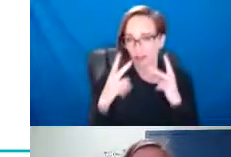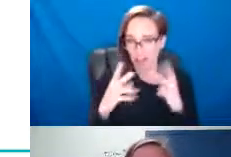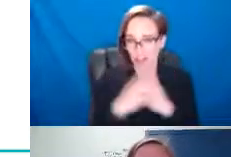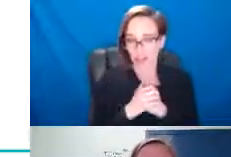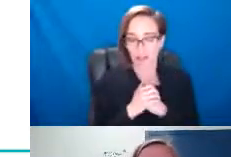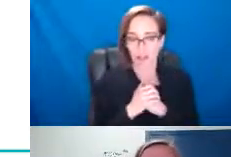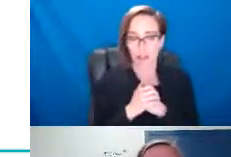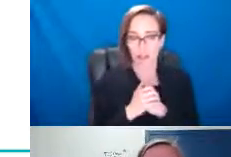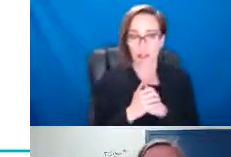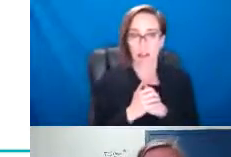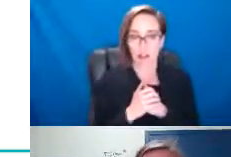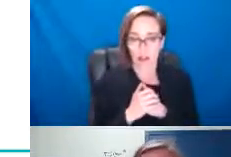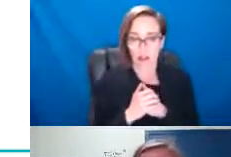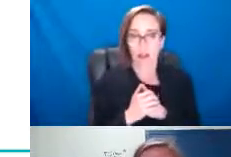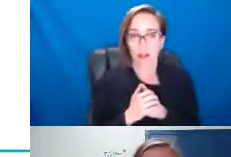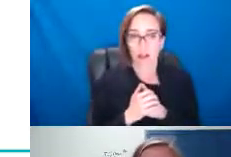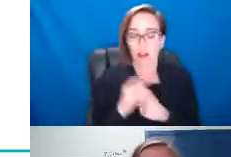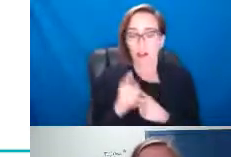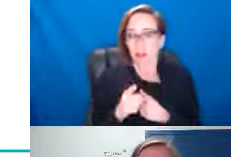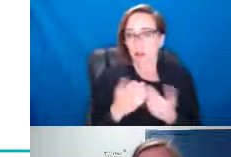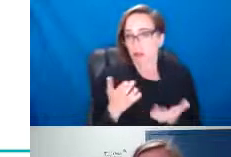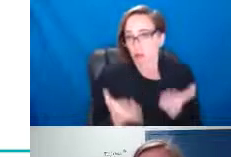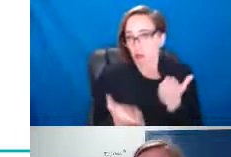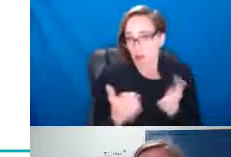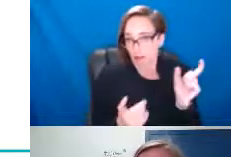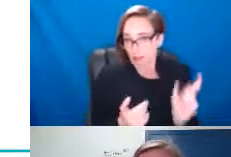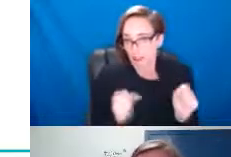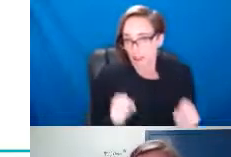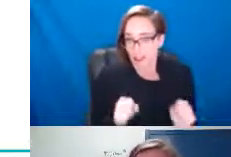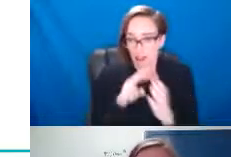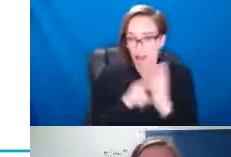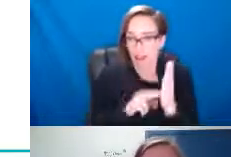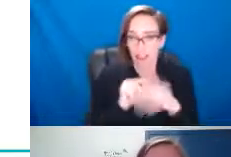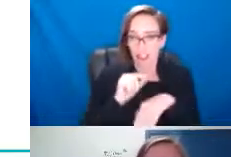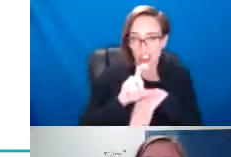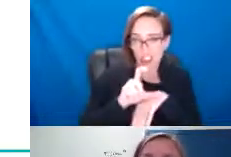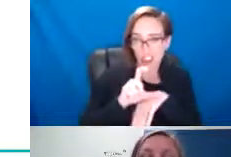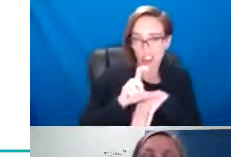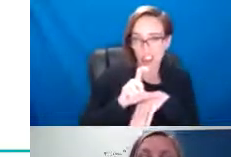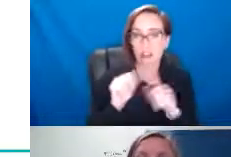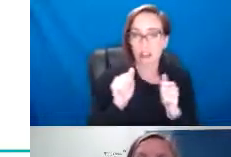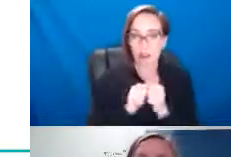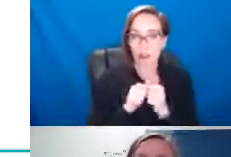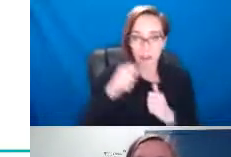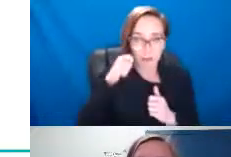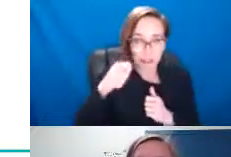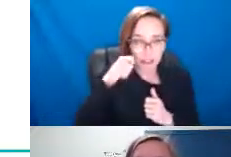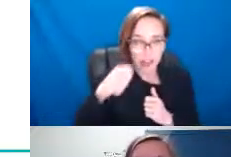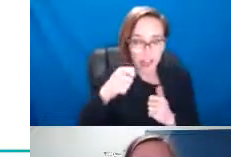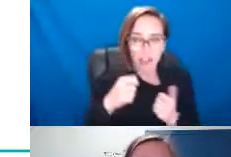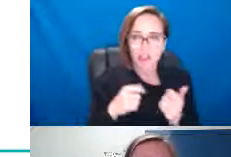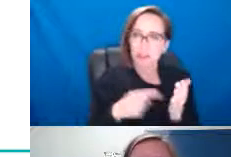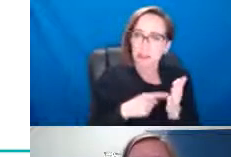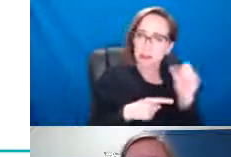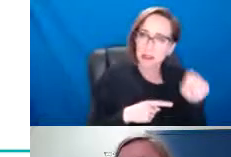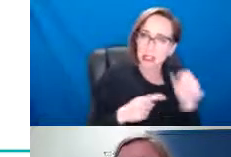in time, the individual probably can read large print with or without magnification. They